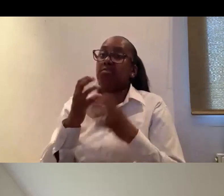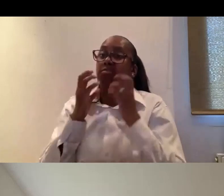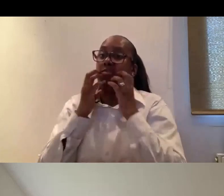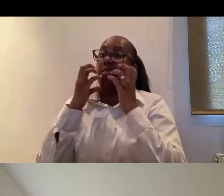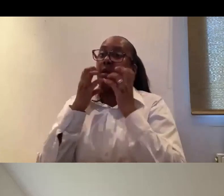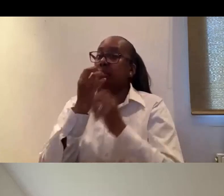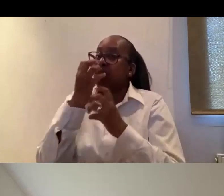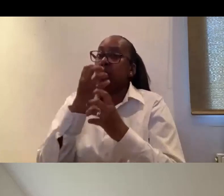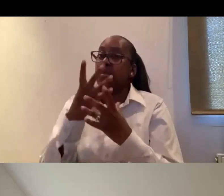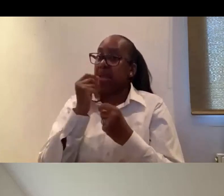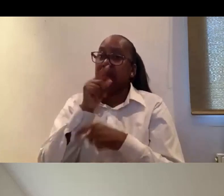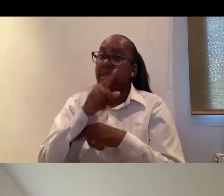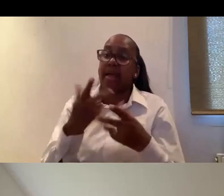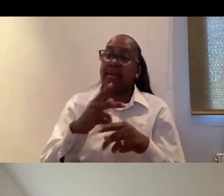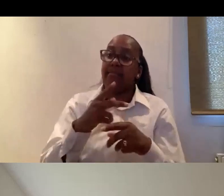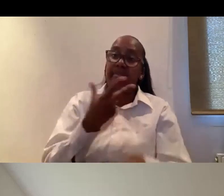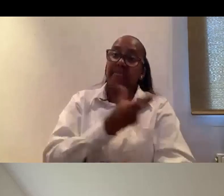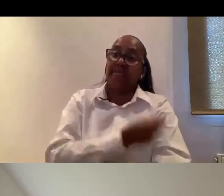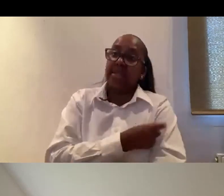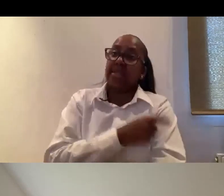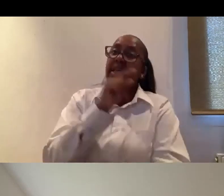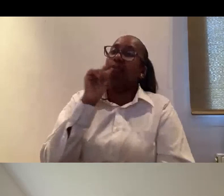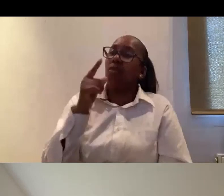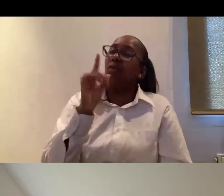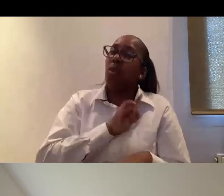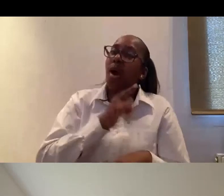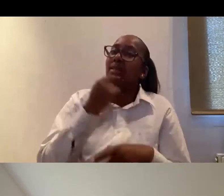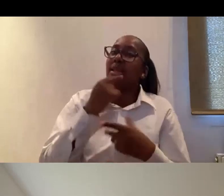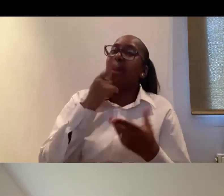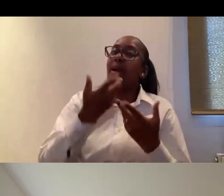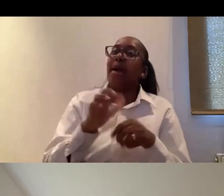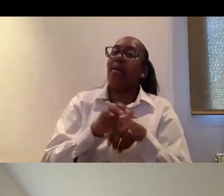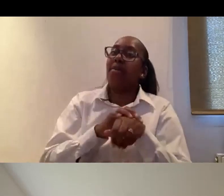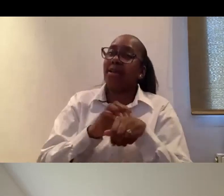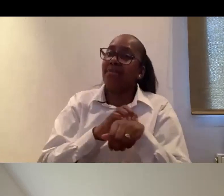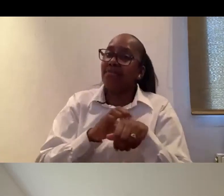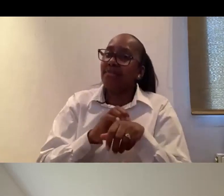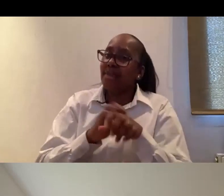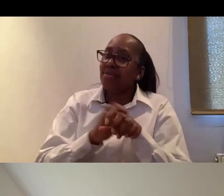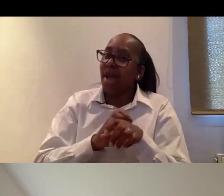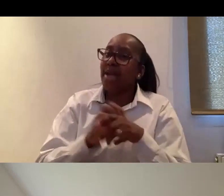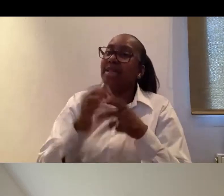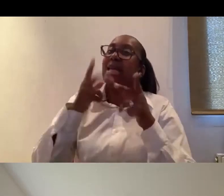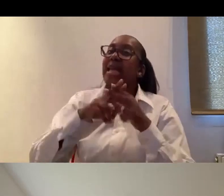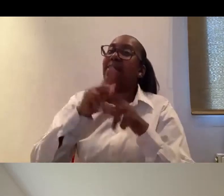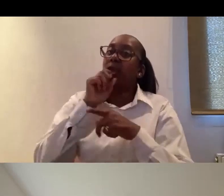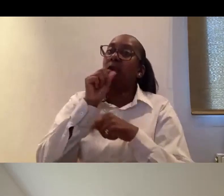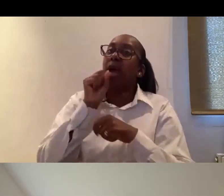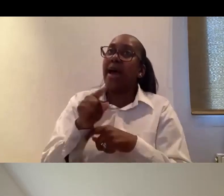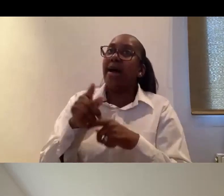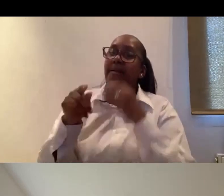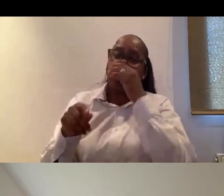the vaccine. The only reason from an allergy perspective why you can't have the vaccine is if you have anaphylaxis,